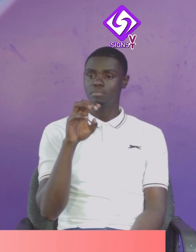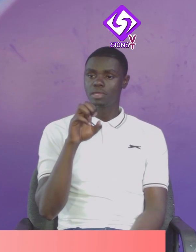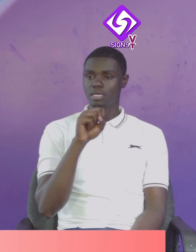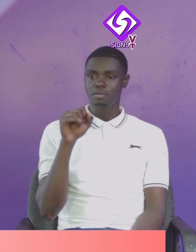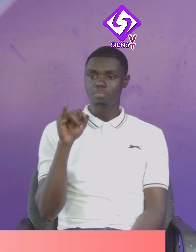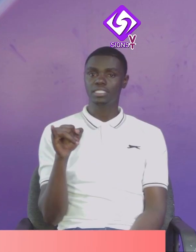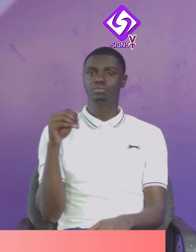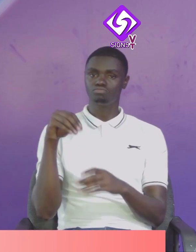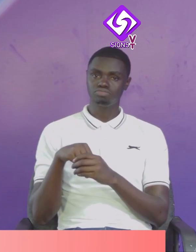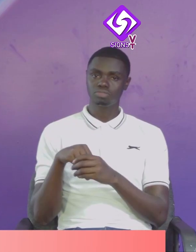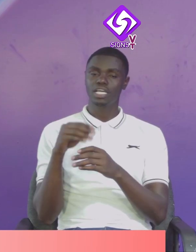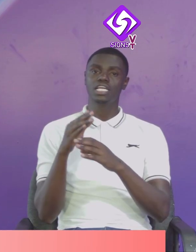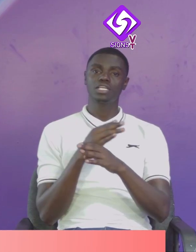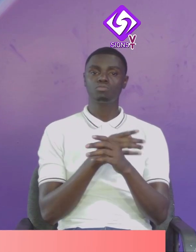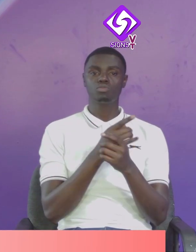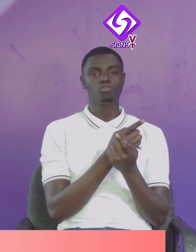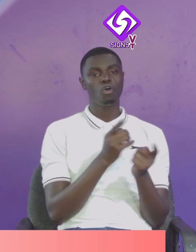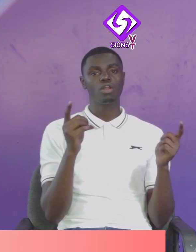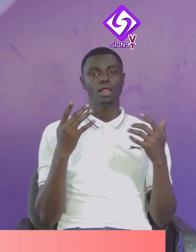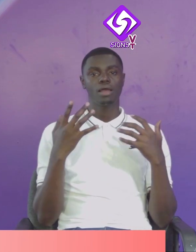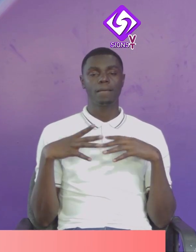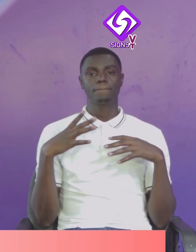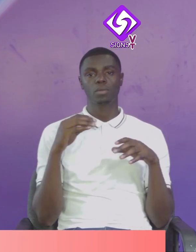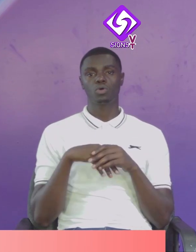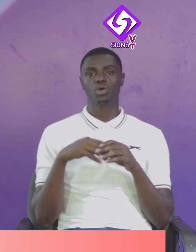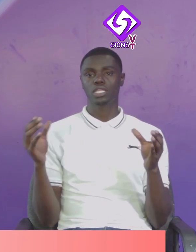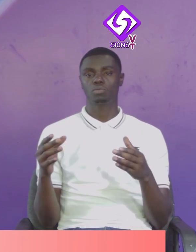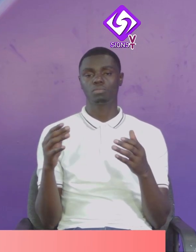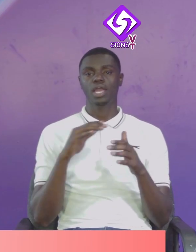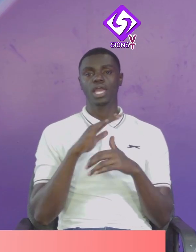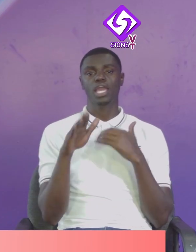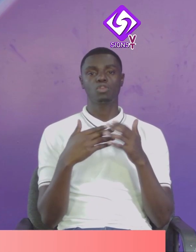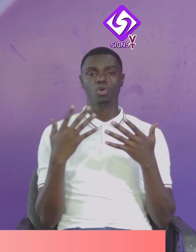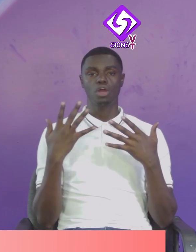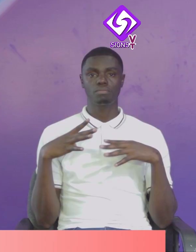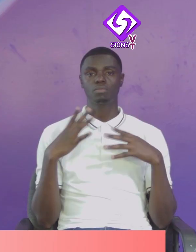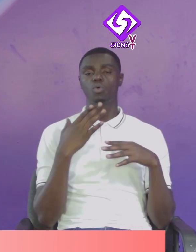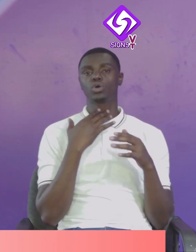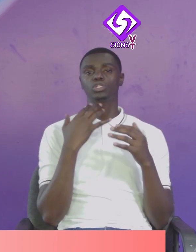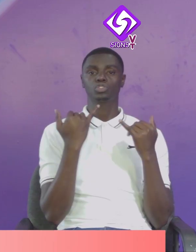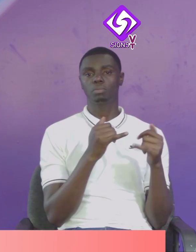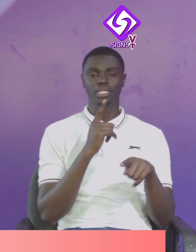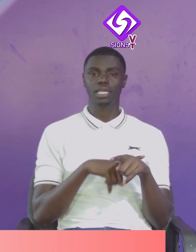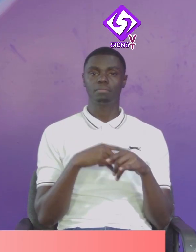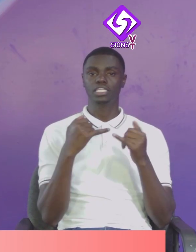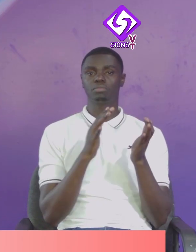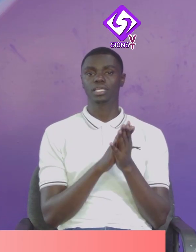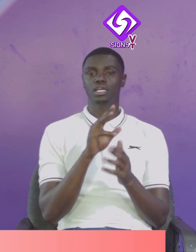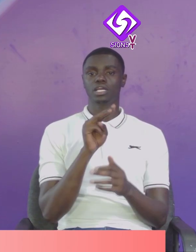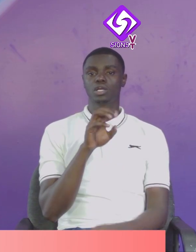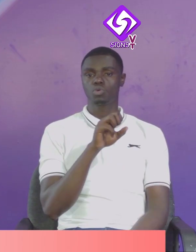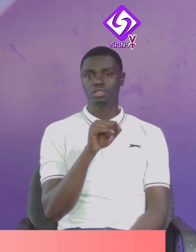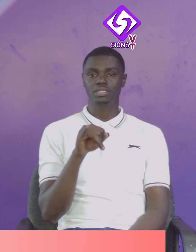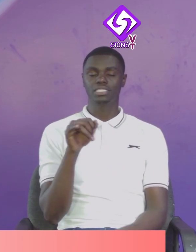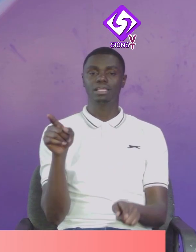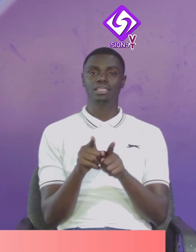he improves everyone in the squad. Yes. And everyone would like to play well when he's playing with Messi in the same team.